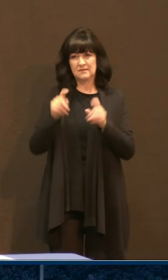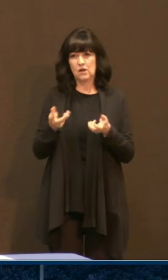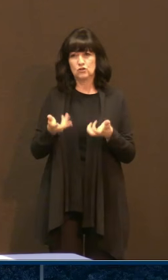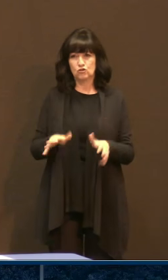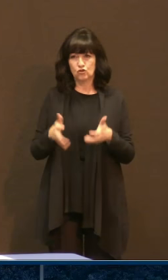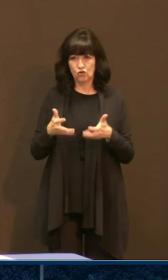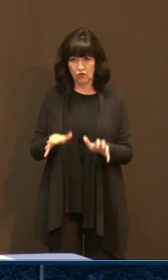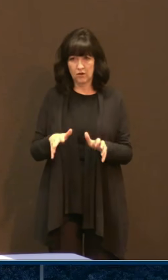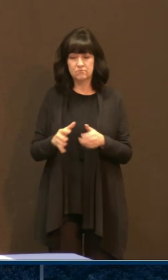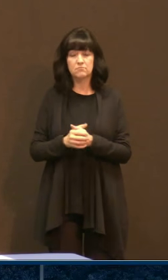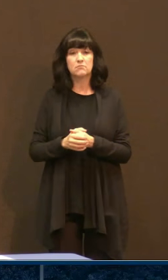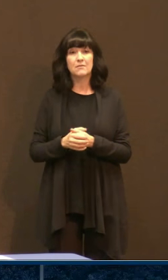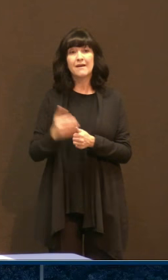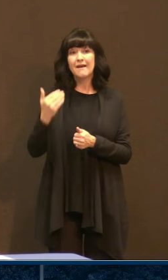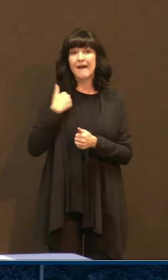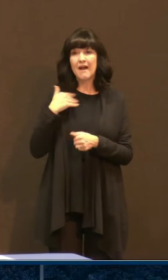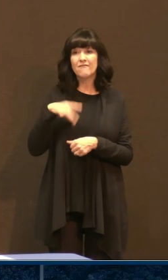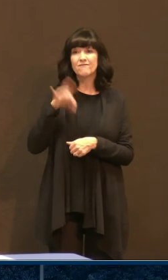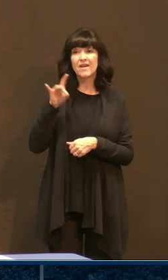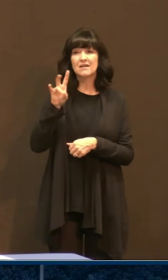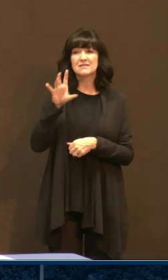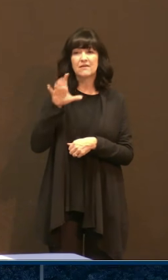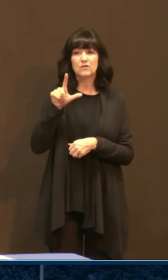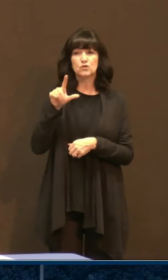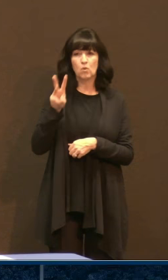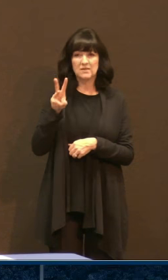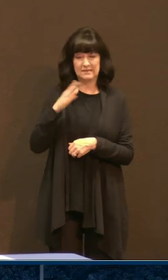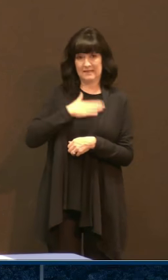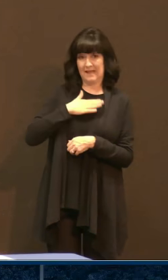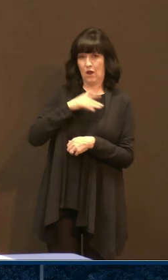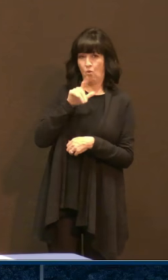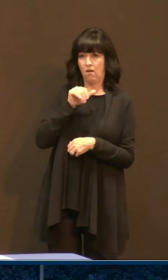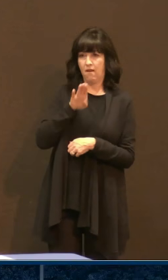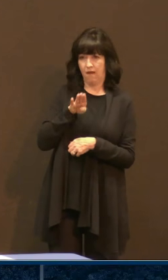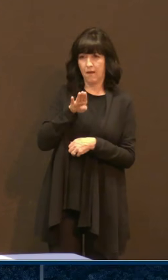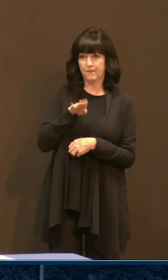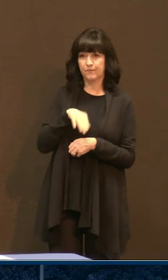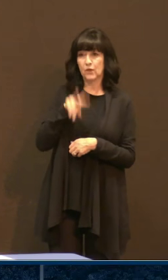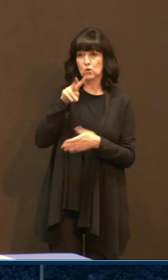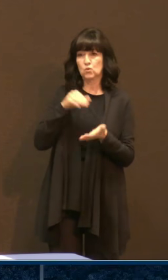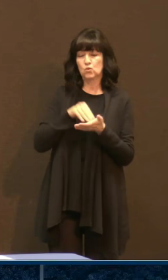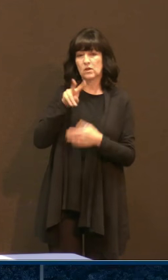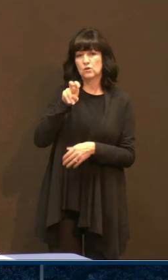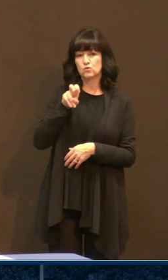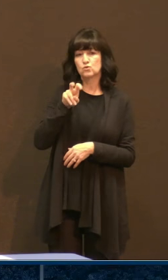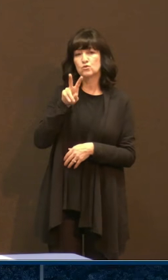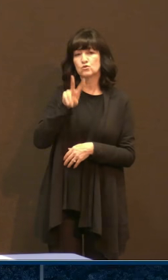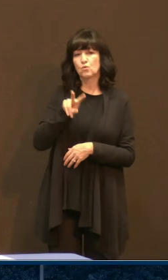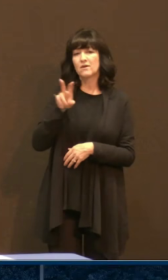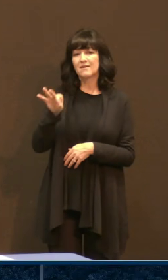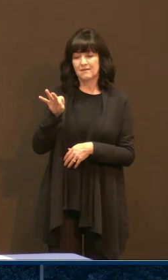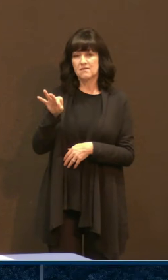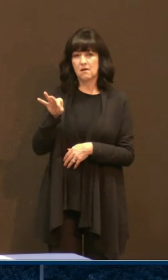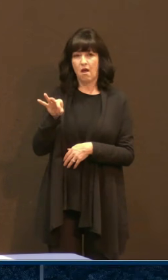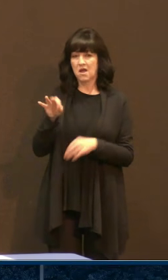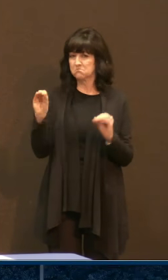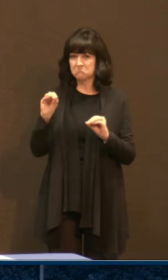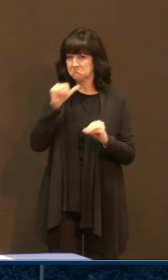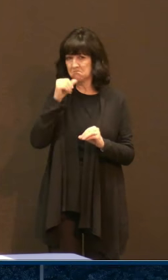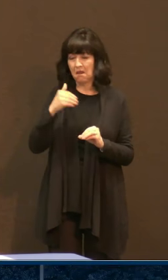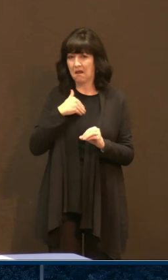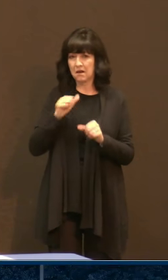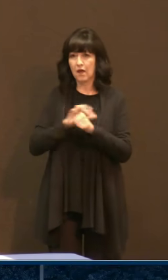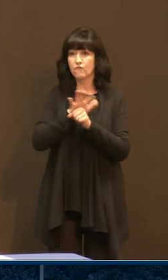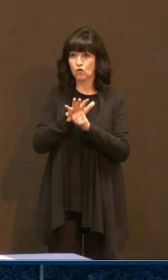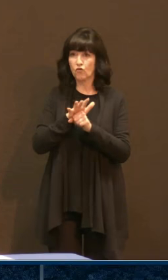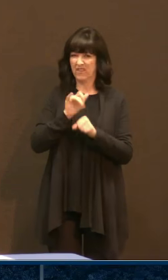726 positive and 2,229 of these negative. So again, testing is really important. We've done a